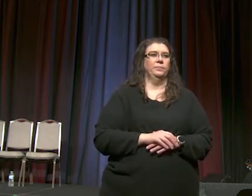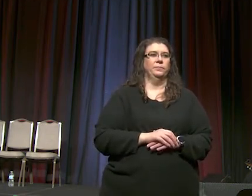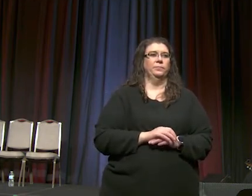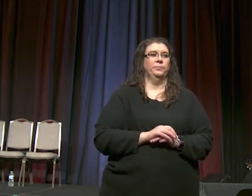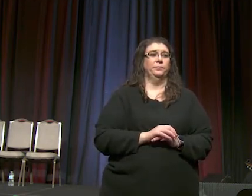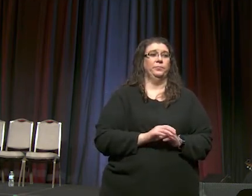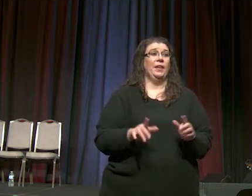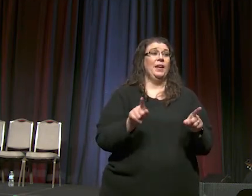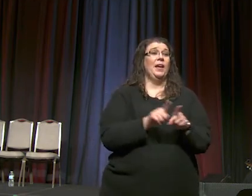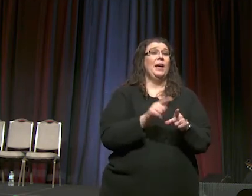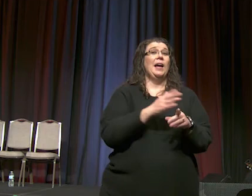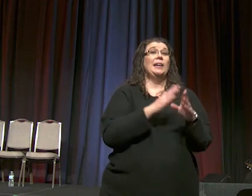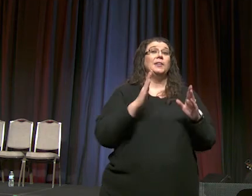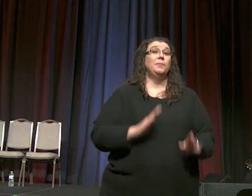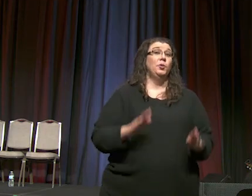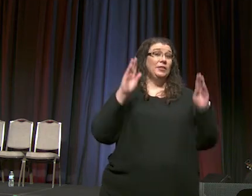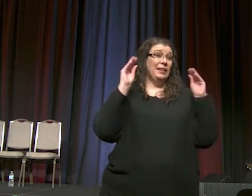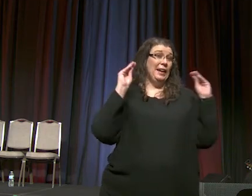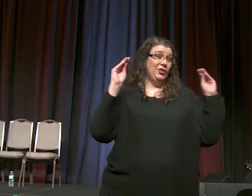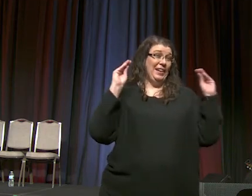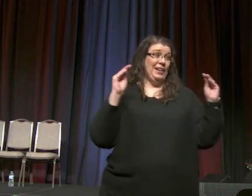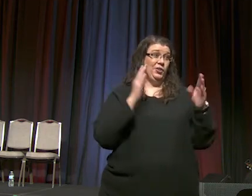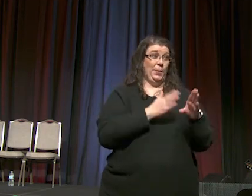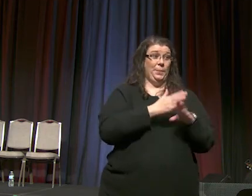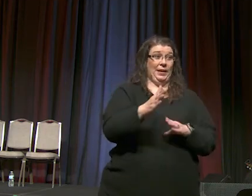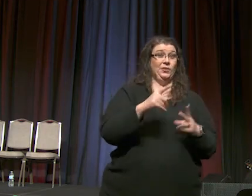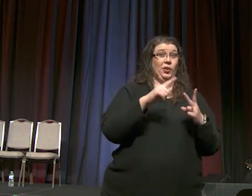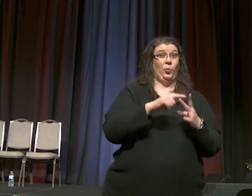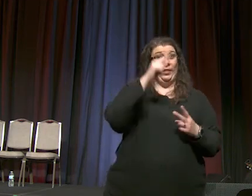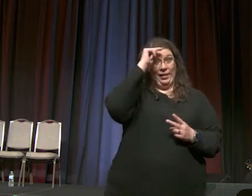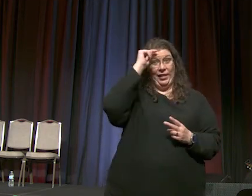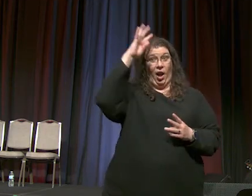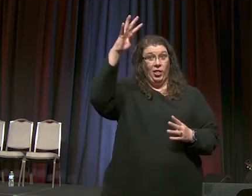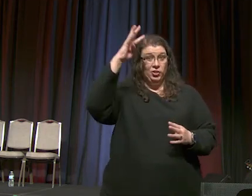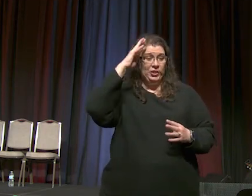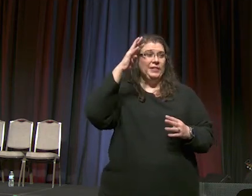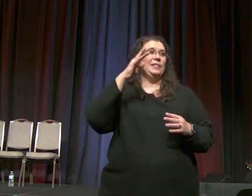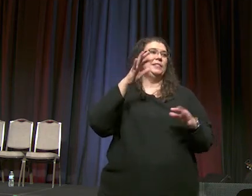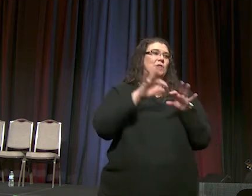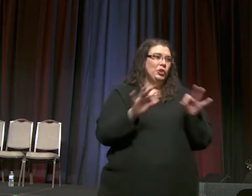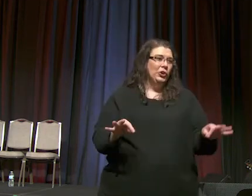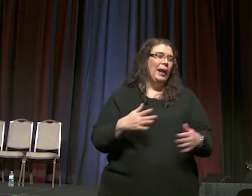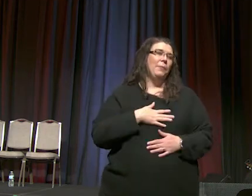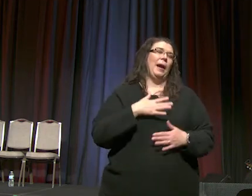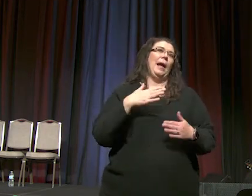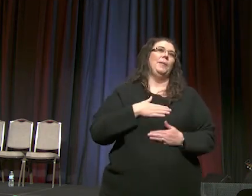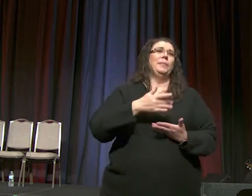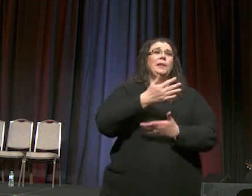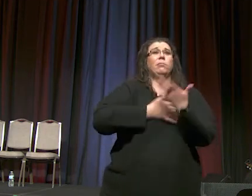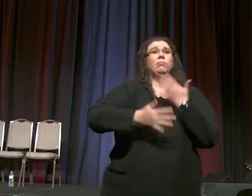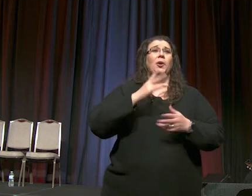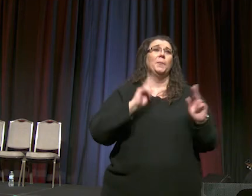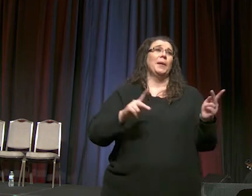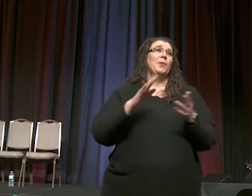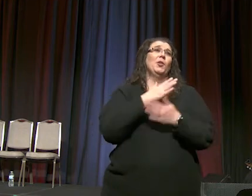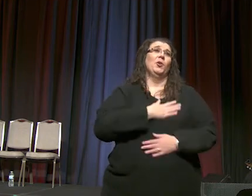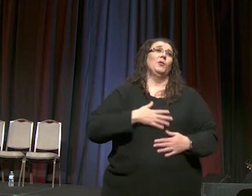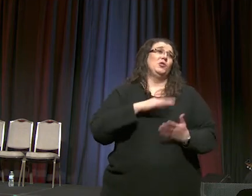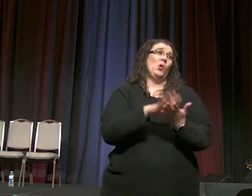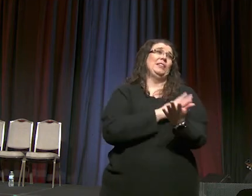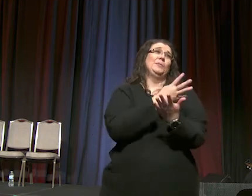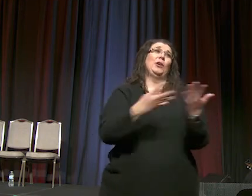As a music education major with a theology degree, I'm very happy to be surrounded by people who enjoy spreadsheets.